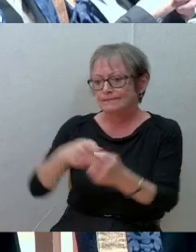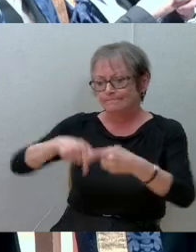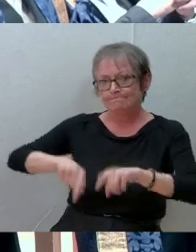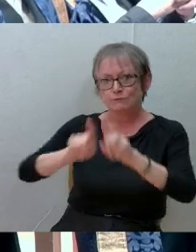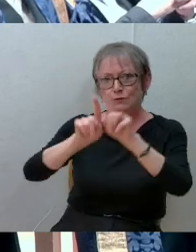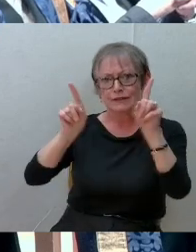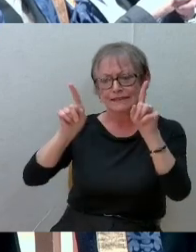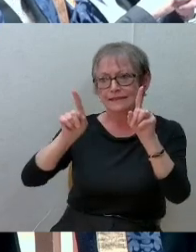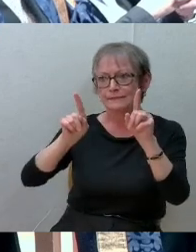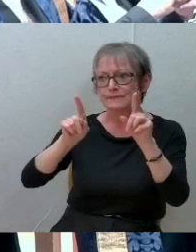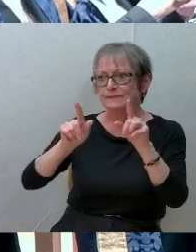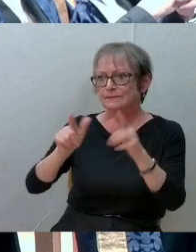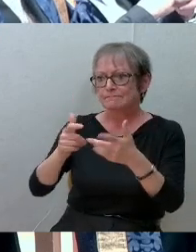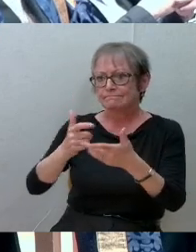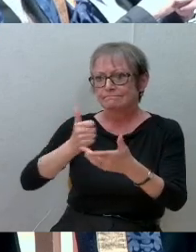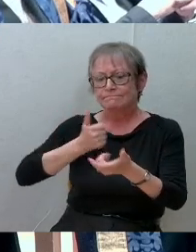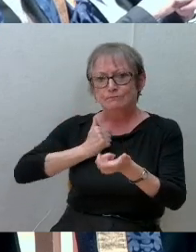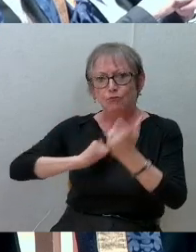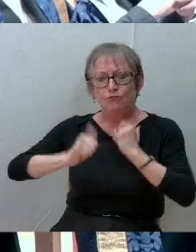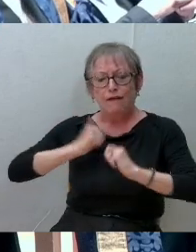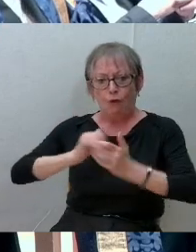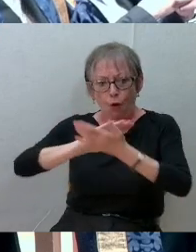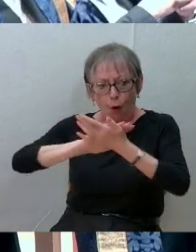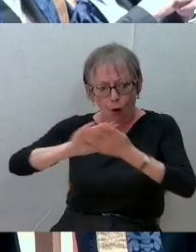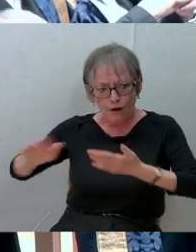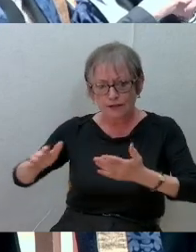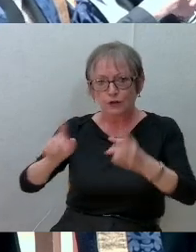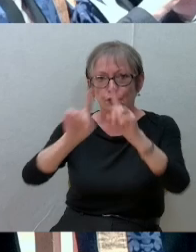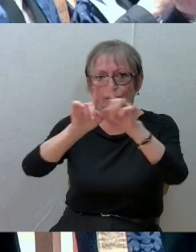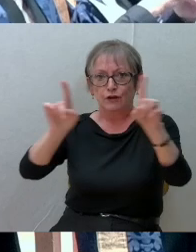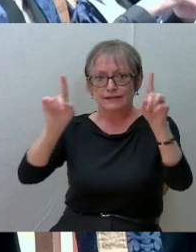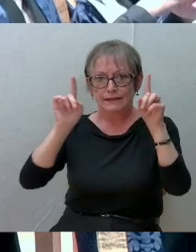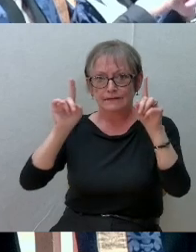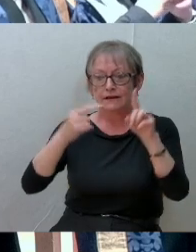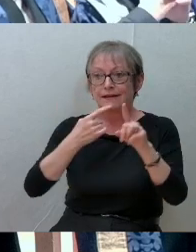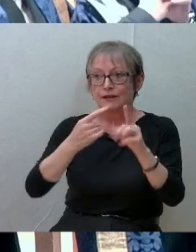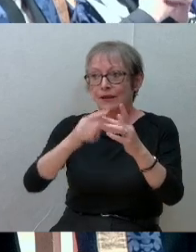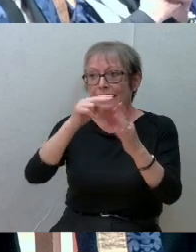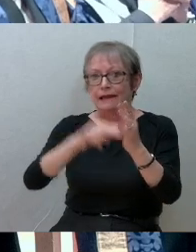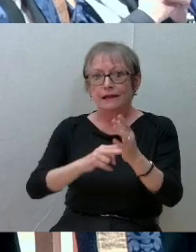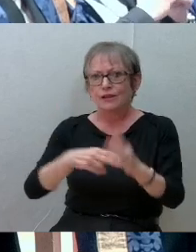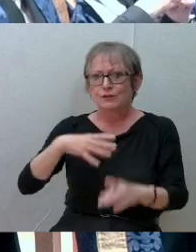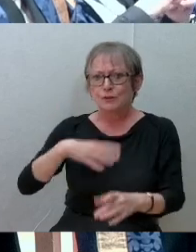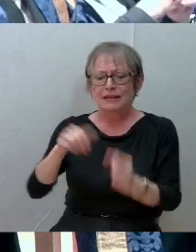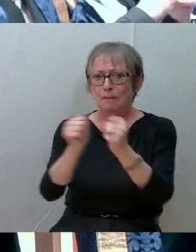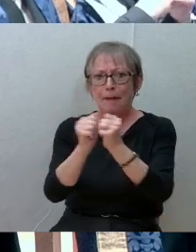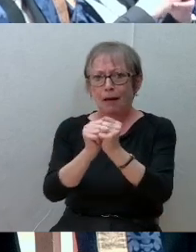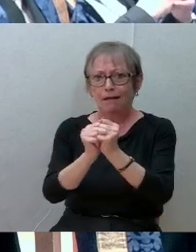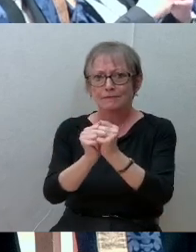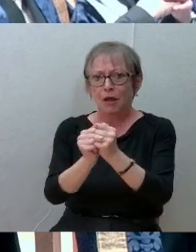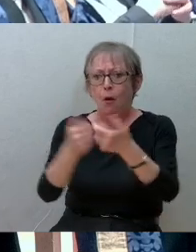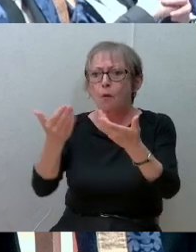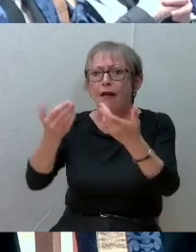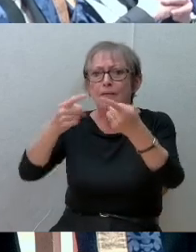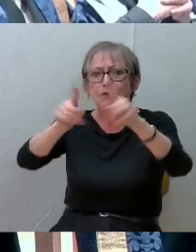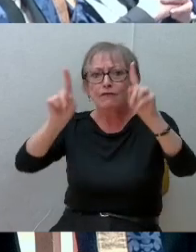that honor to the university. And I did say to Ian that you don't need a paper to be a welcoming